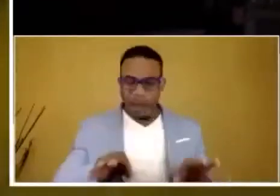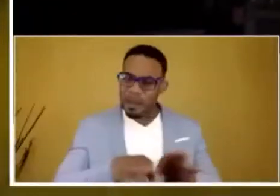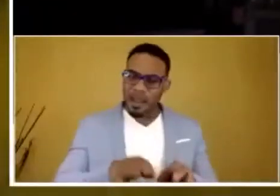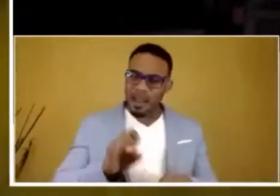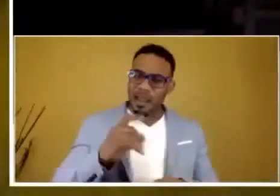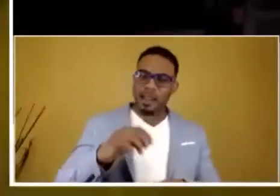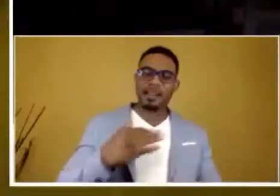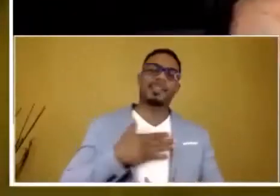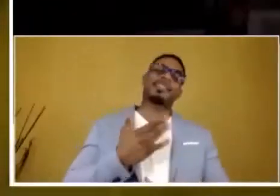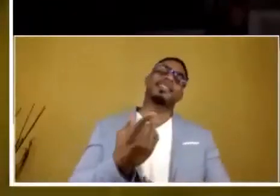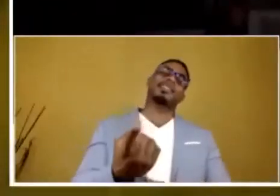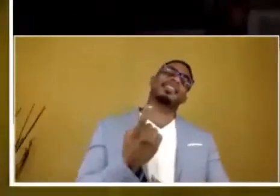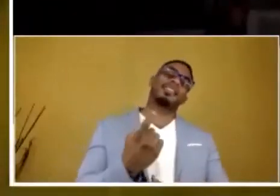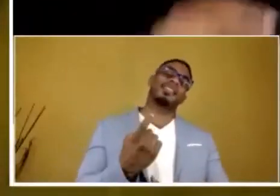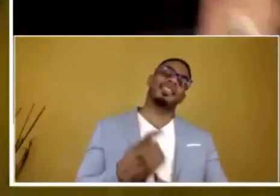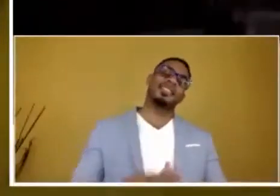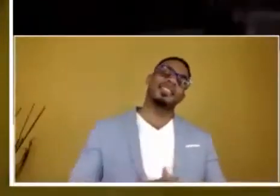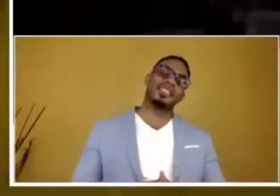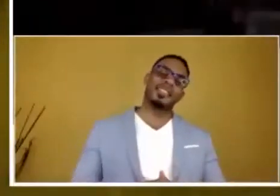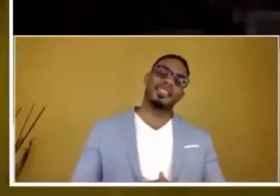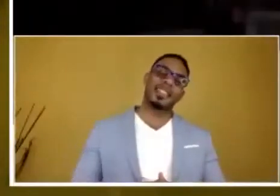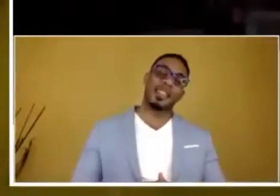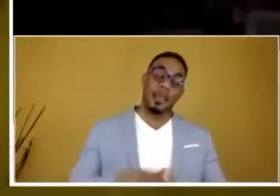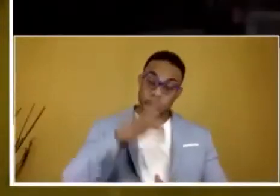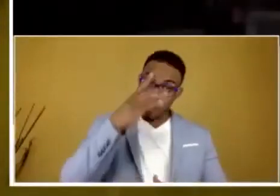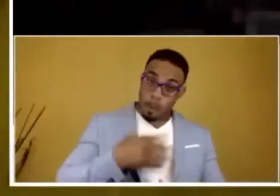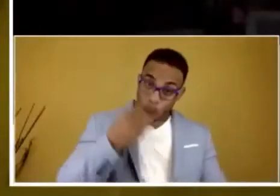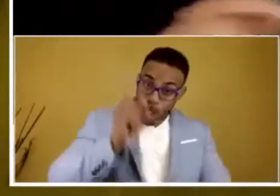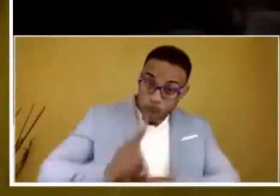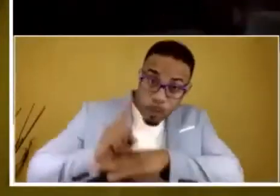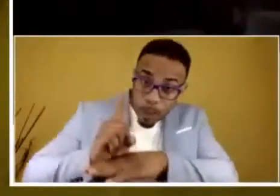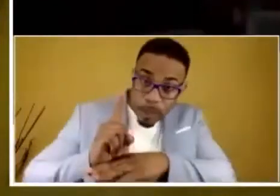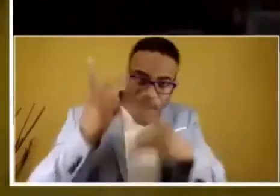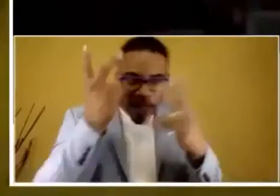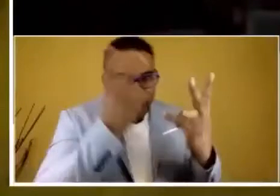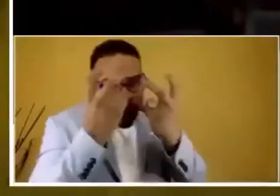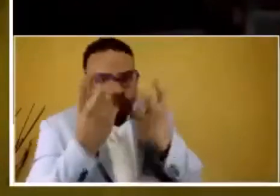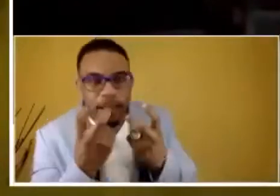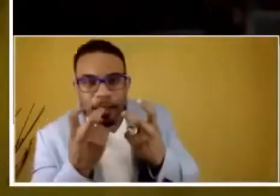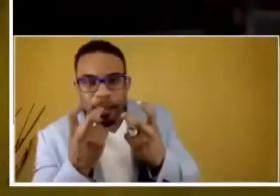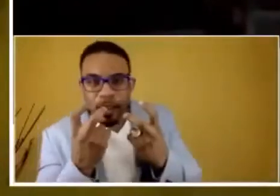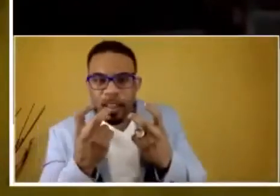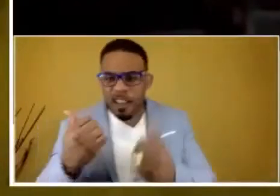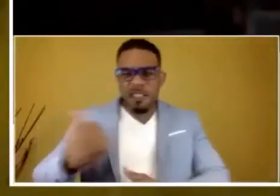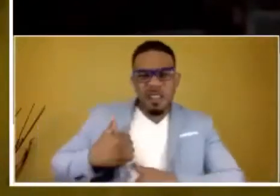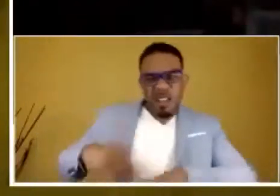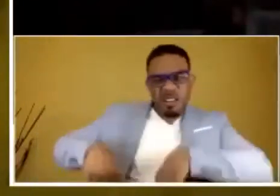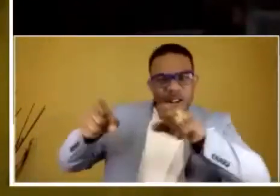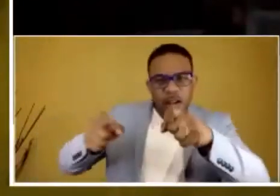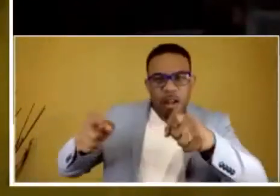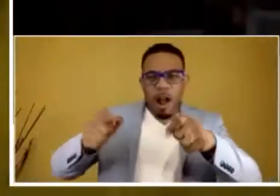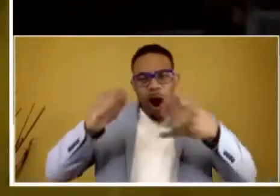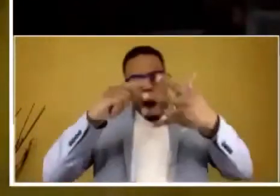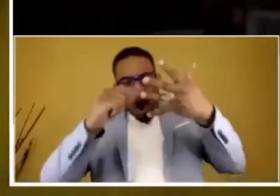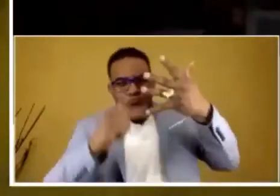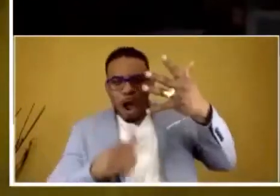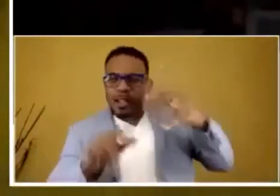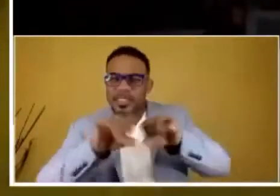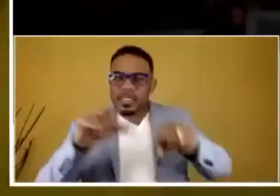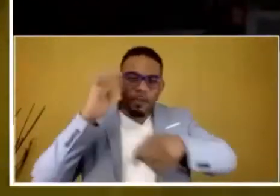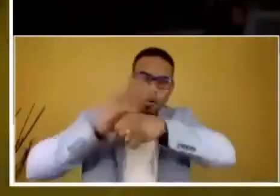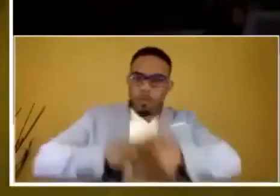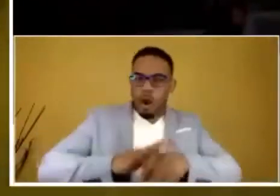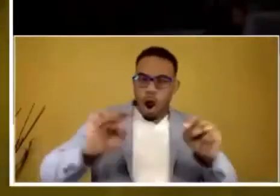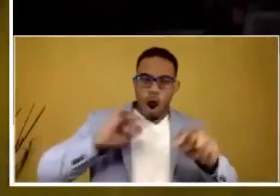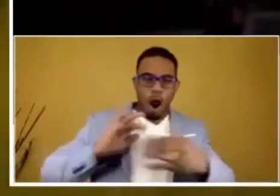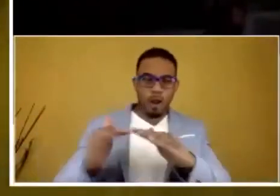you asked. Because white supremacy and capitalism, militarism, and all the other systems of oppression that harm our